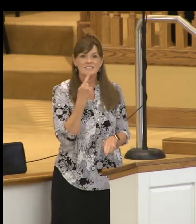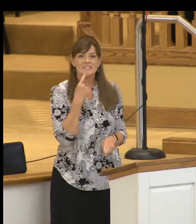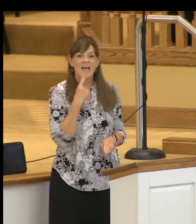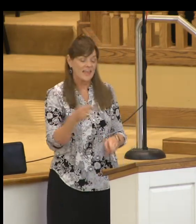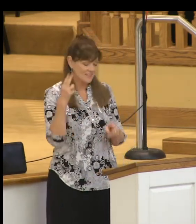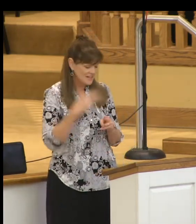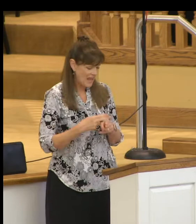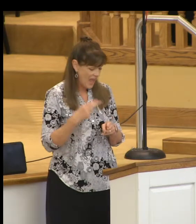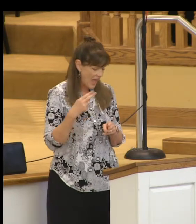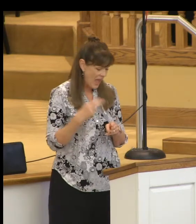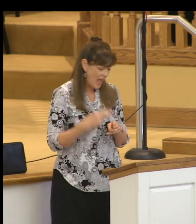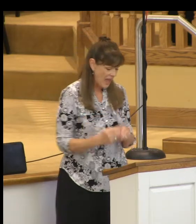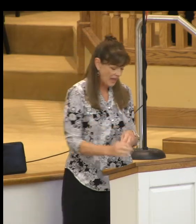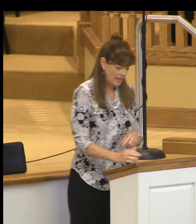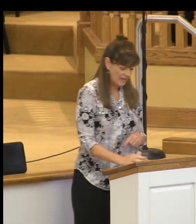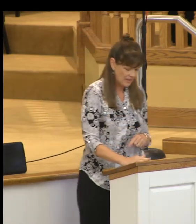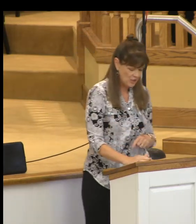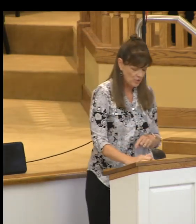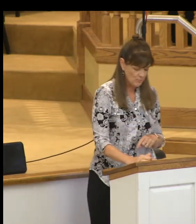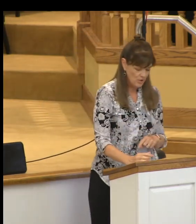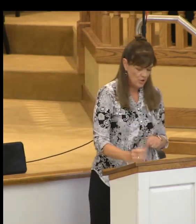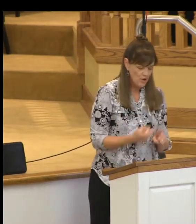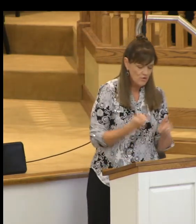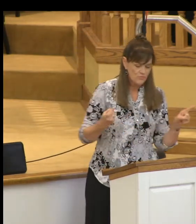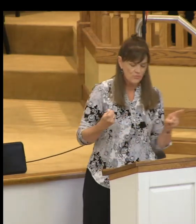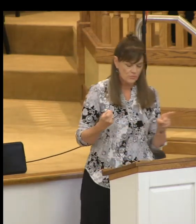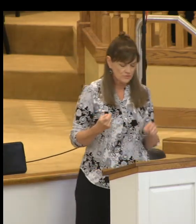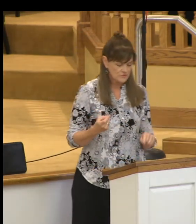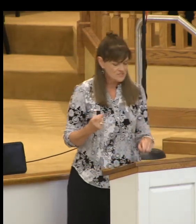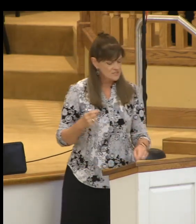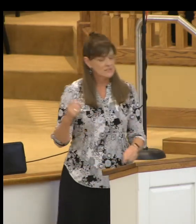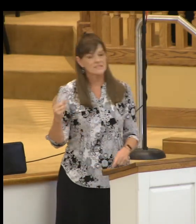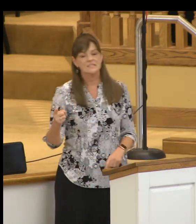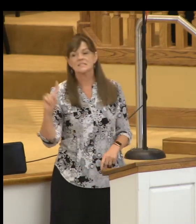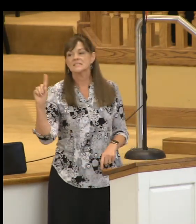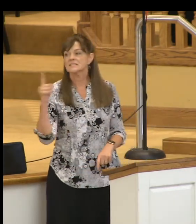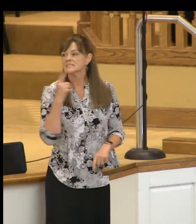just say the name of